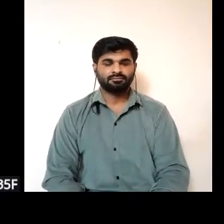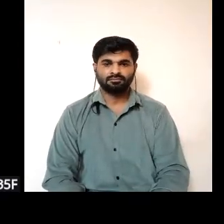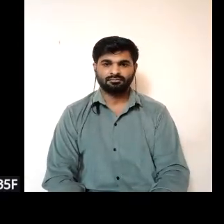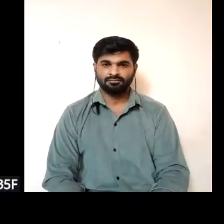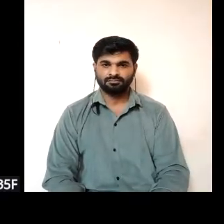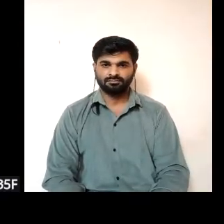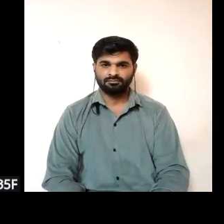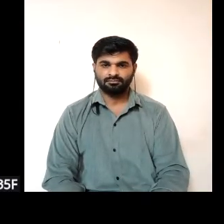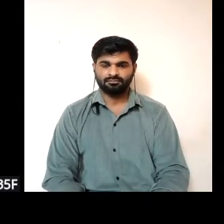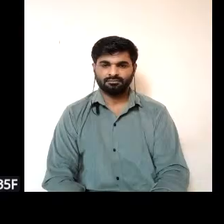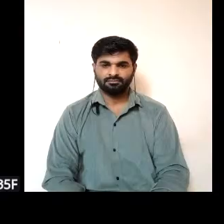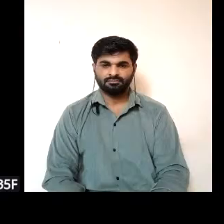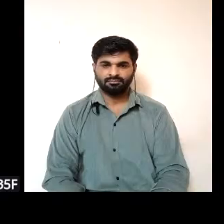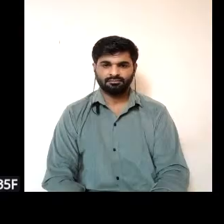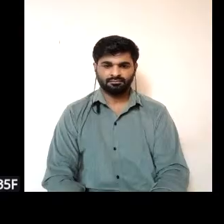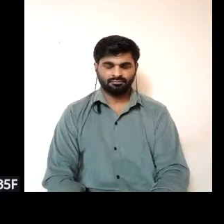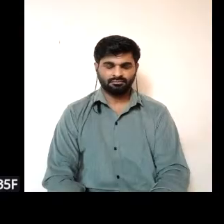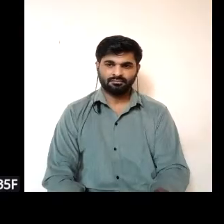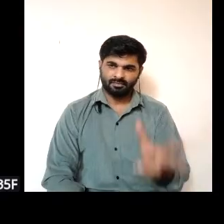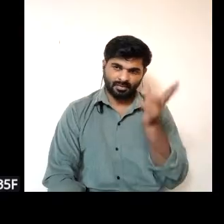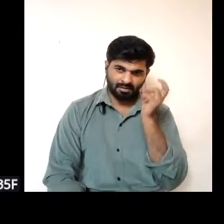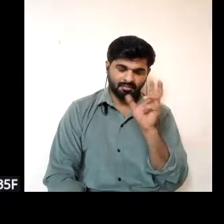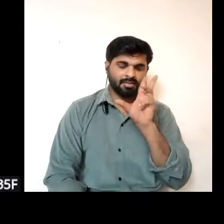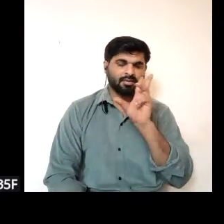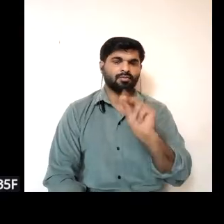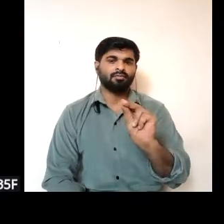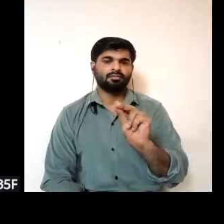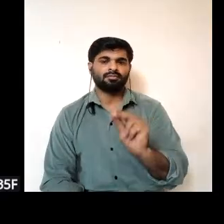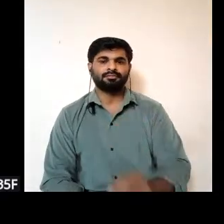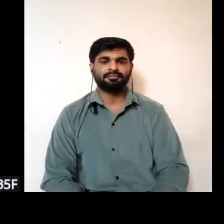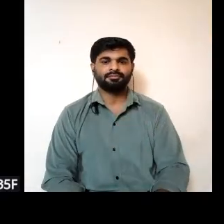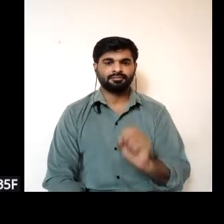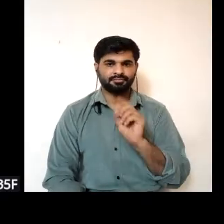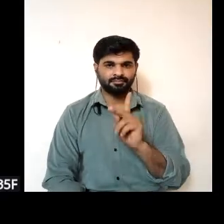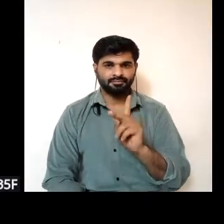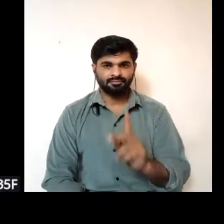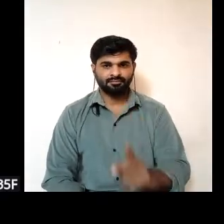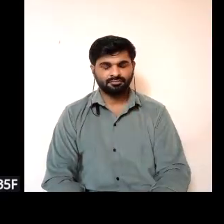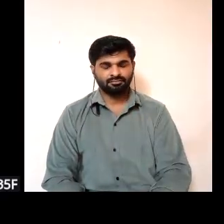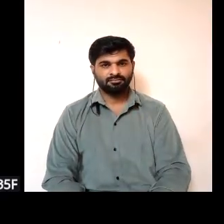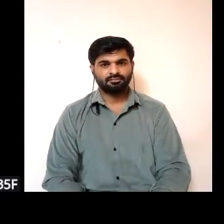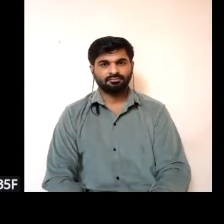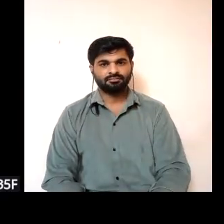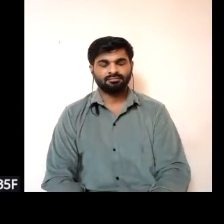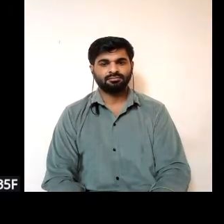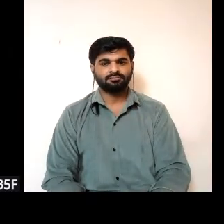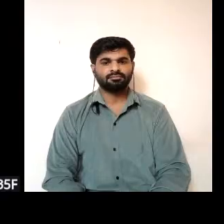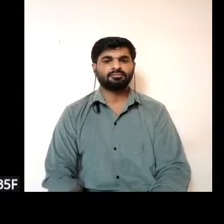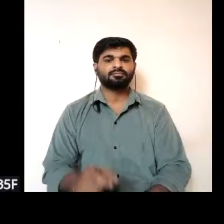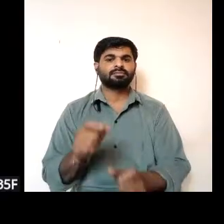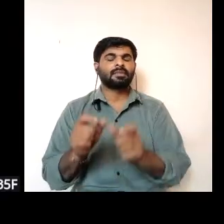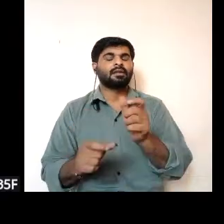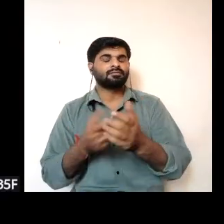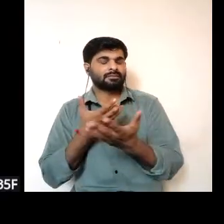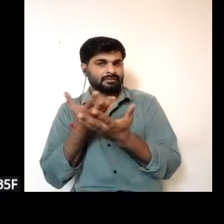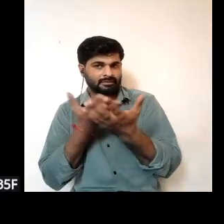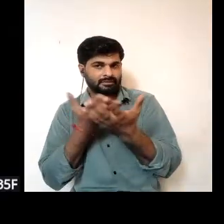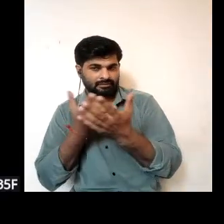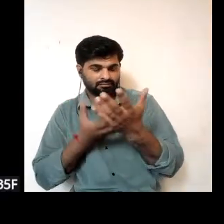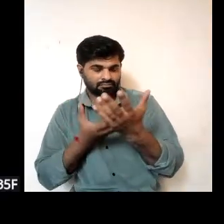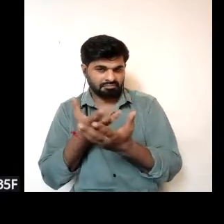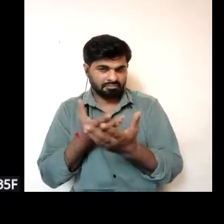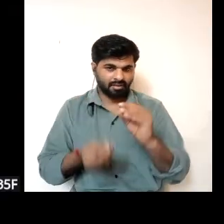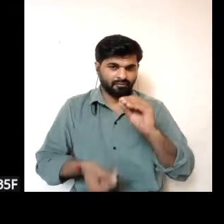Can you hear me or not? We Pratik? can. We can. Okay. So there was a lot of debate on whether we want the